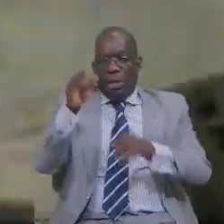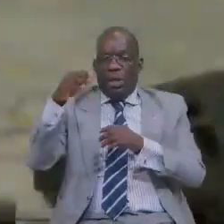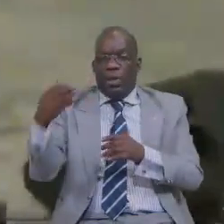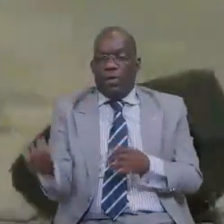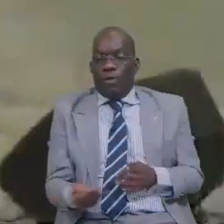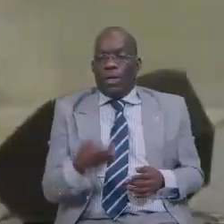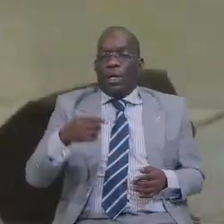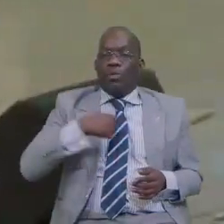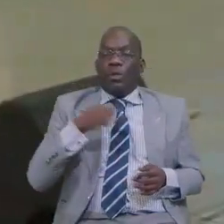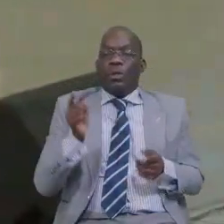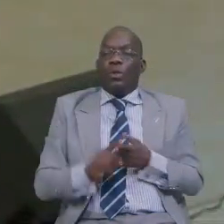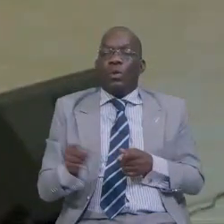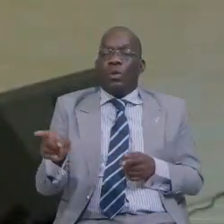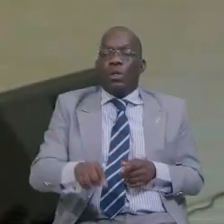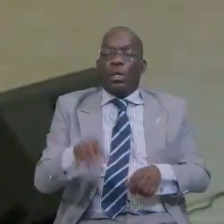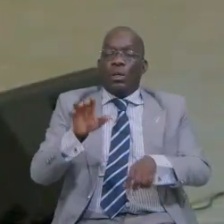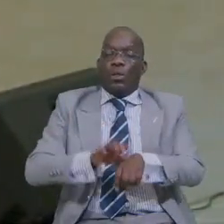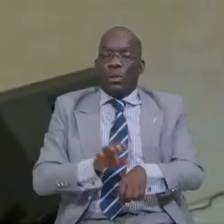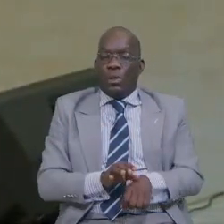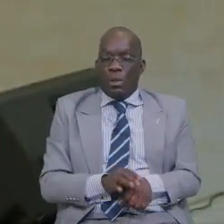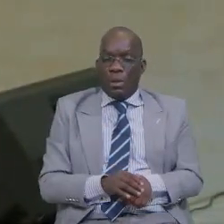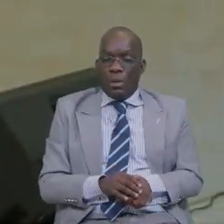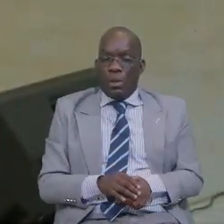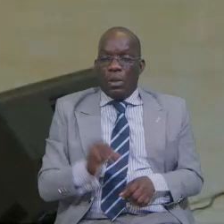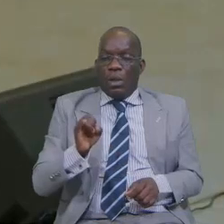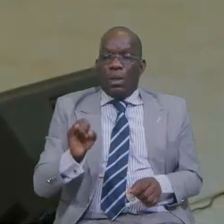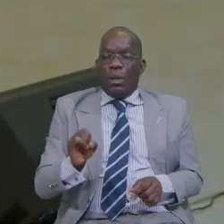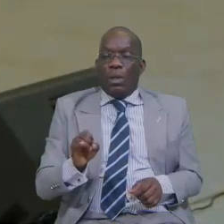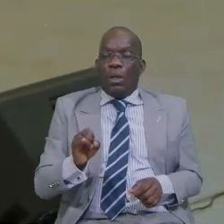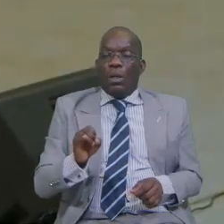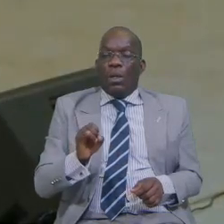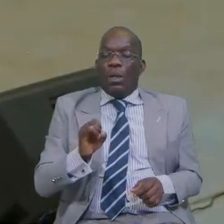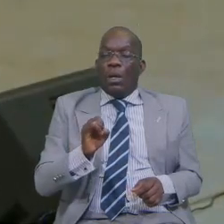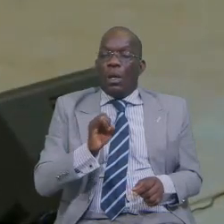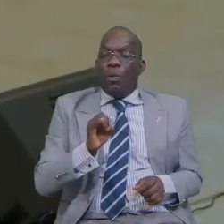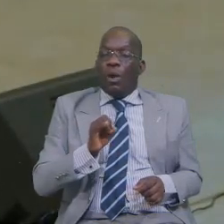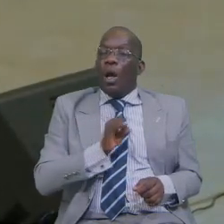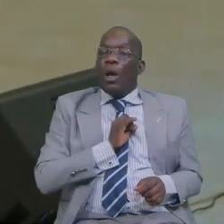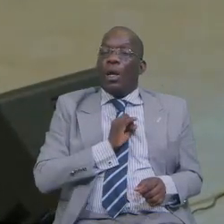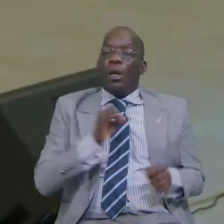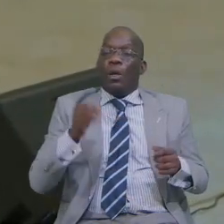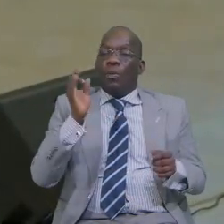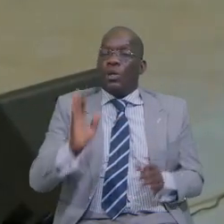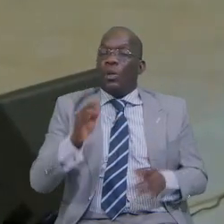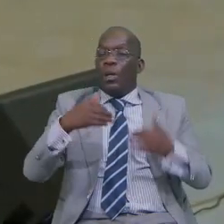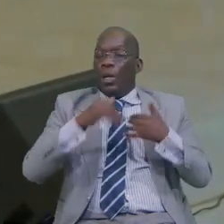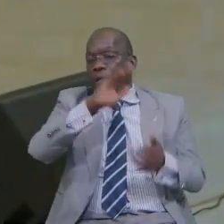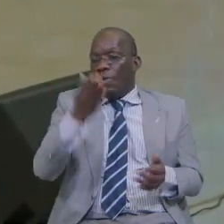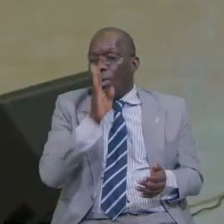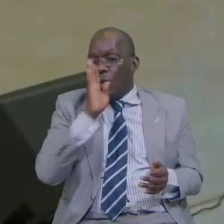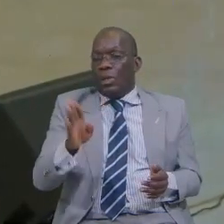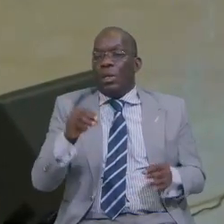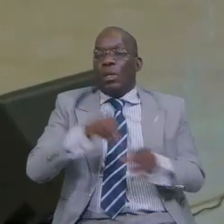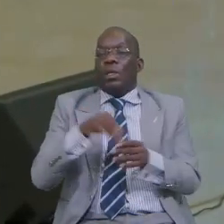And the ministers were all there. I've never been in a crowd like that, all of them white, and